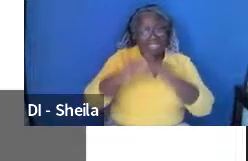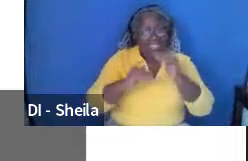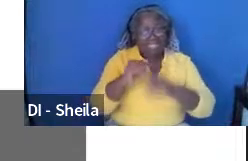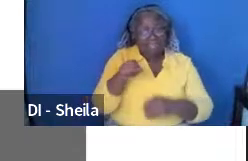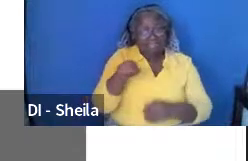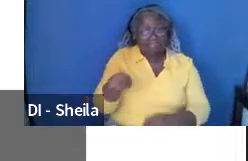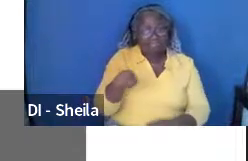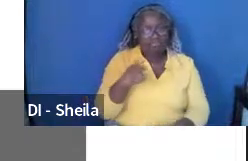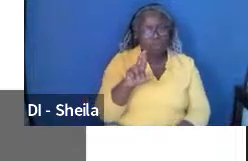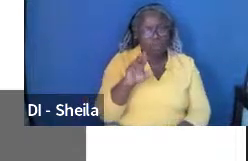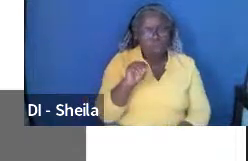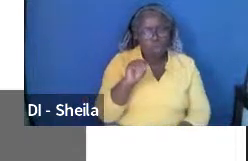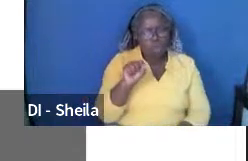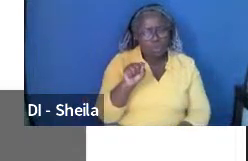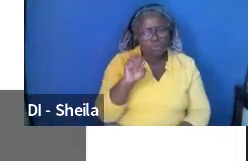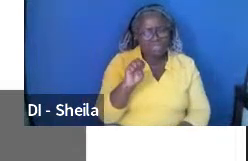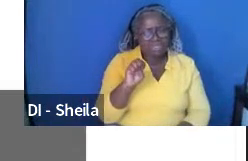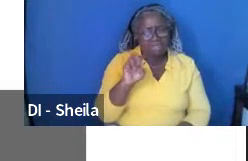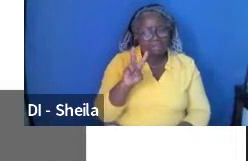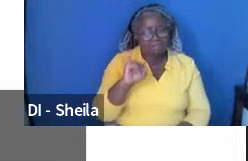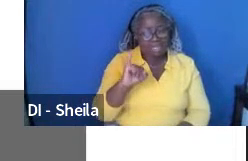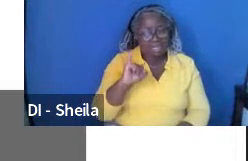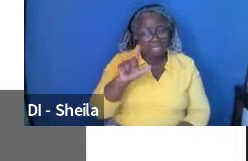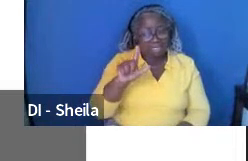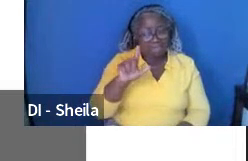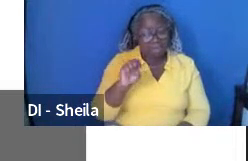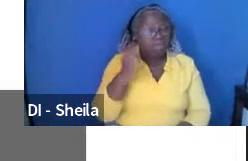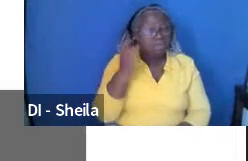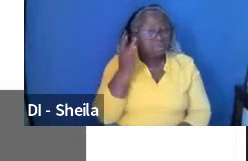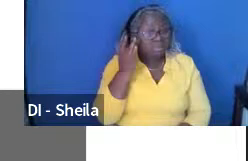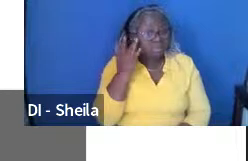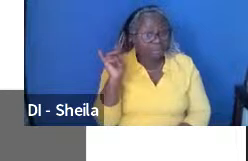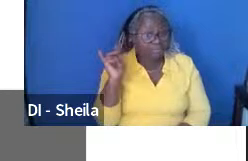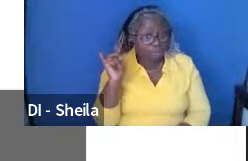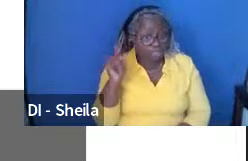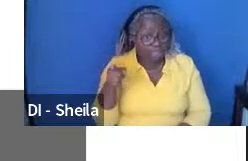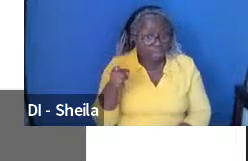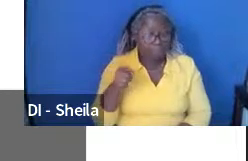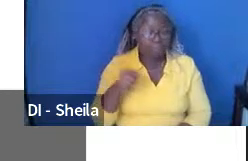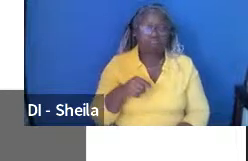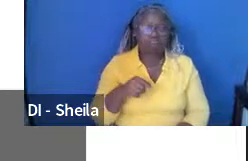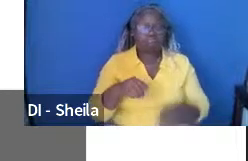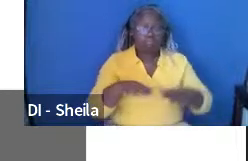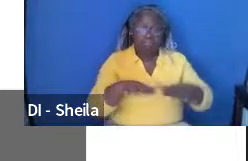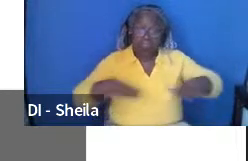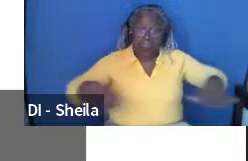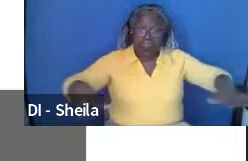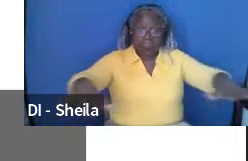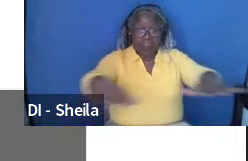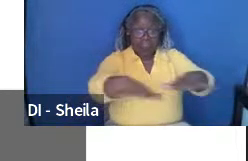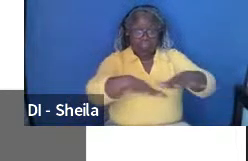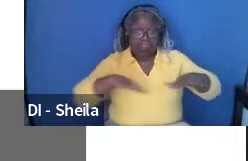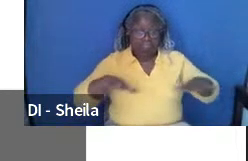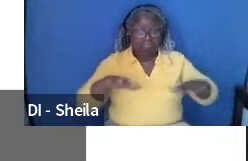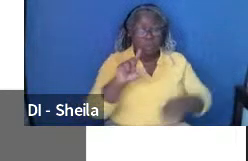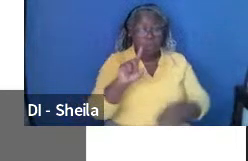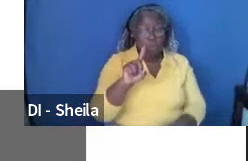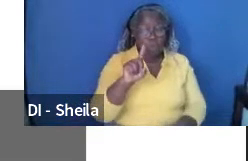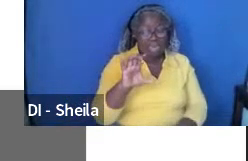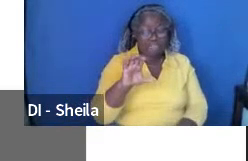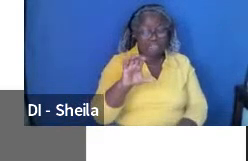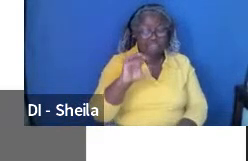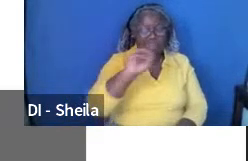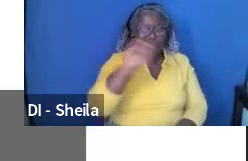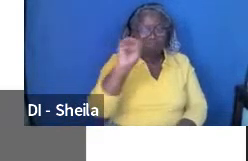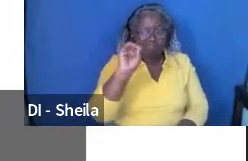The scoping in this is 100%, meaning all of the patient bedrooms, all 100% of them have to be